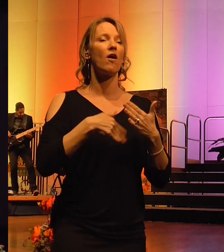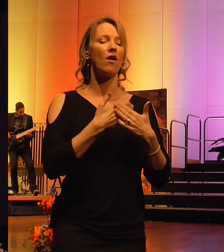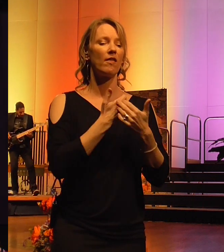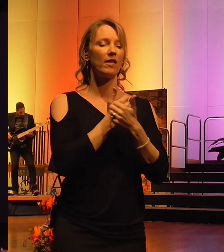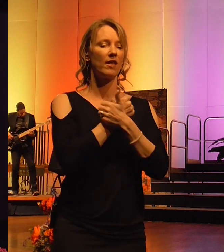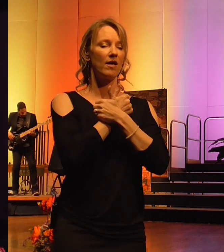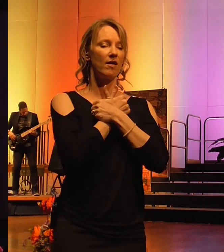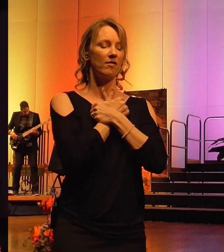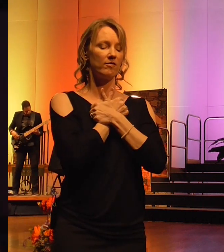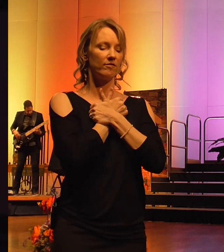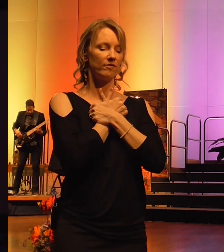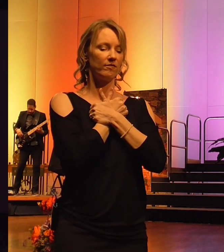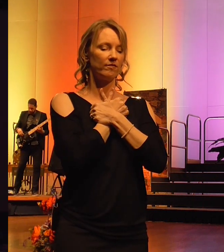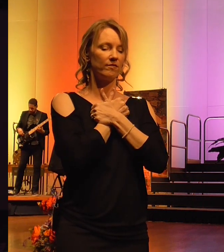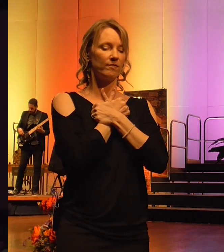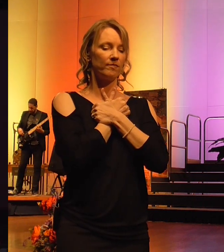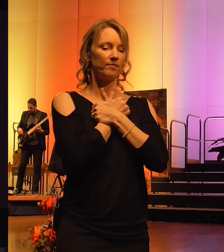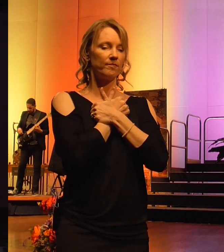all the love,